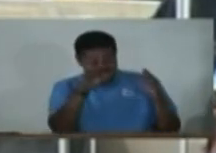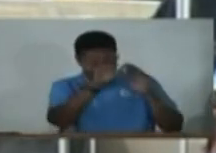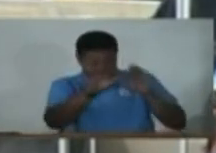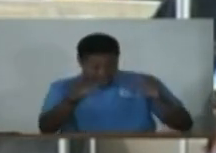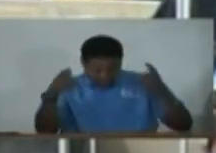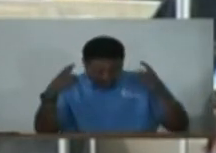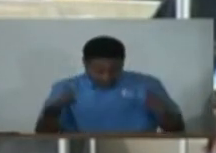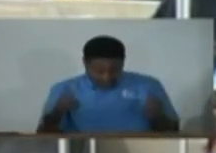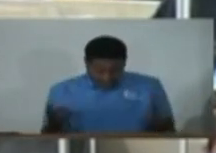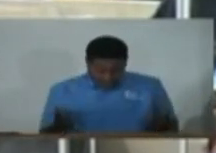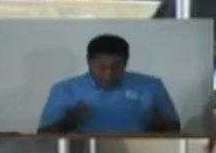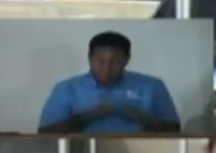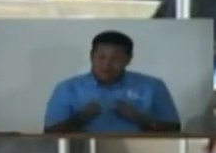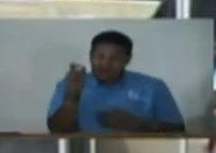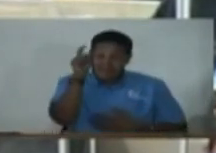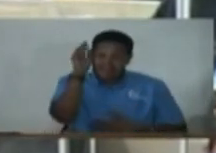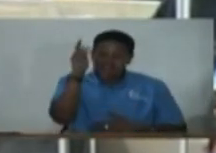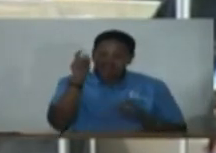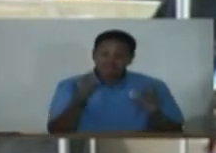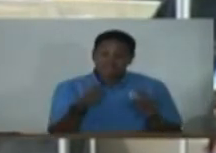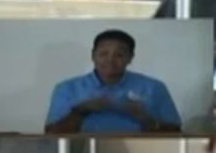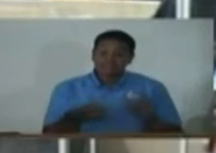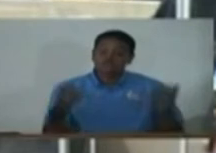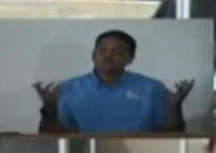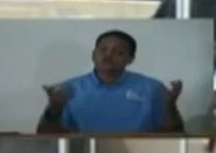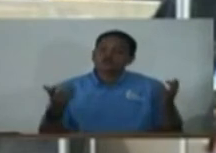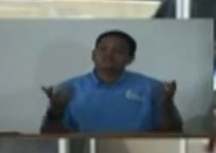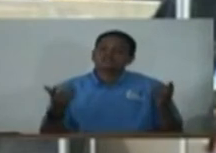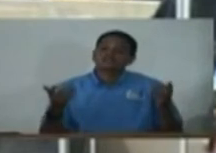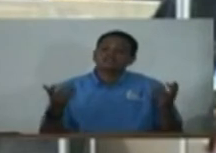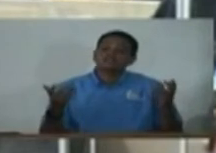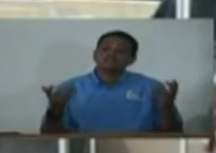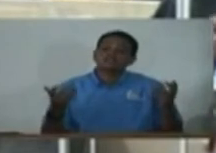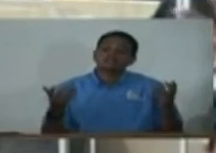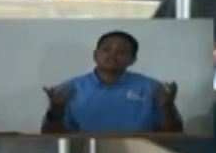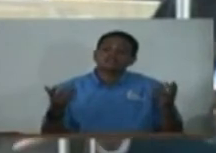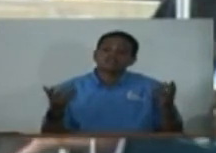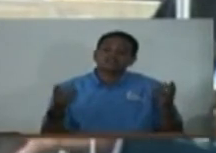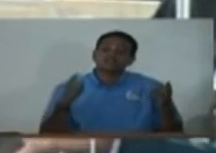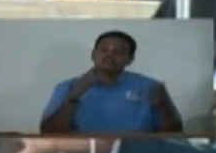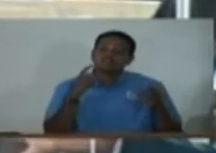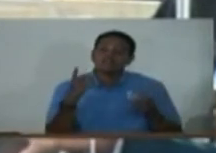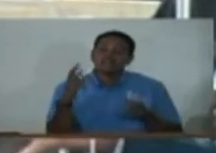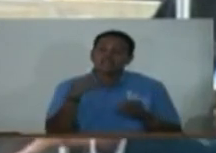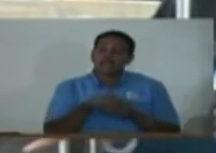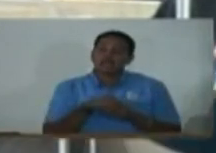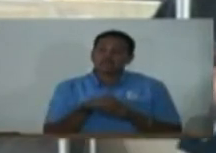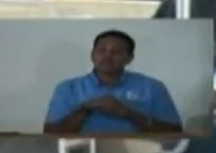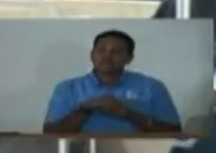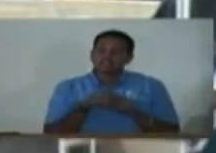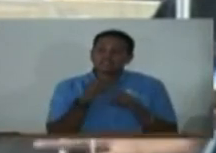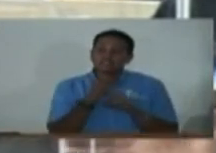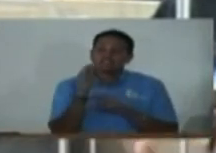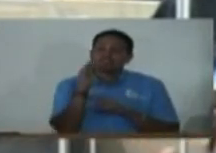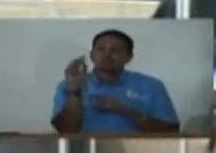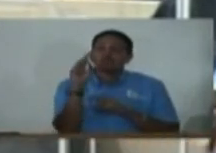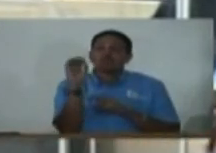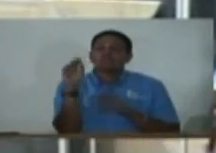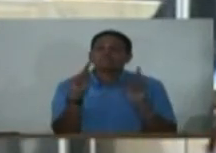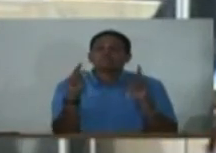But, Madam Speaker, this is what is capturing the mood of the people right